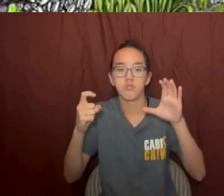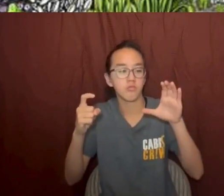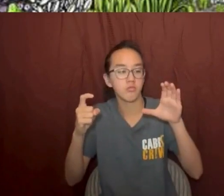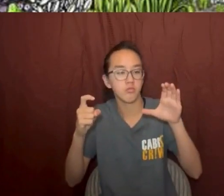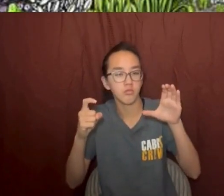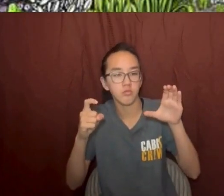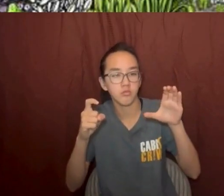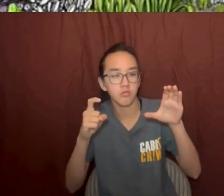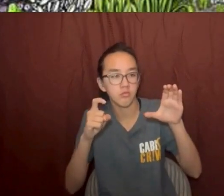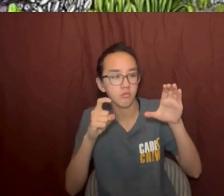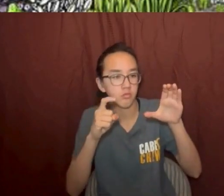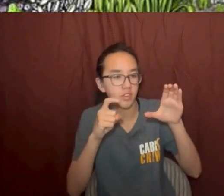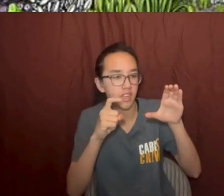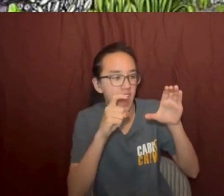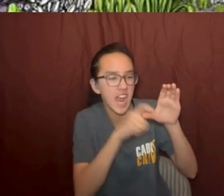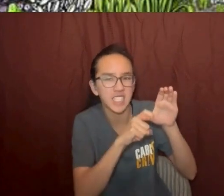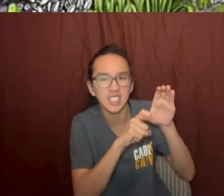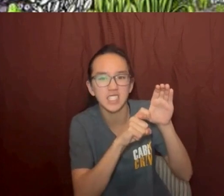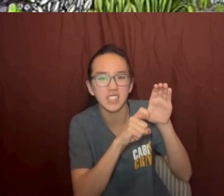that live